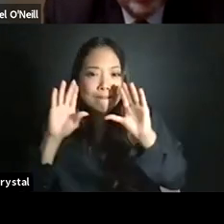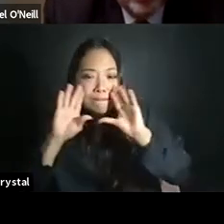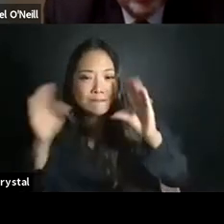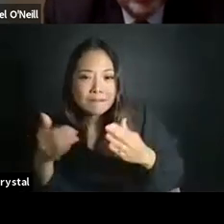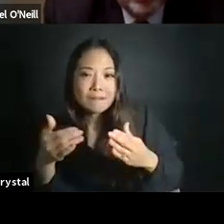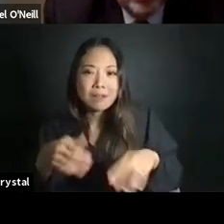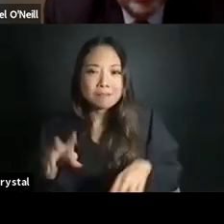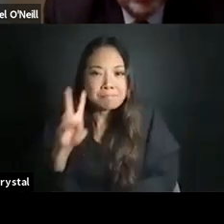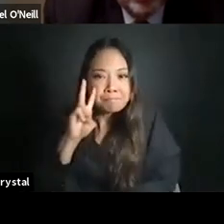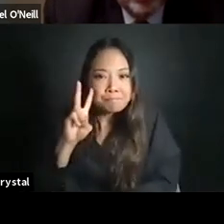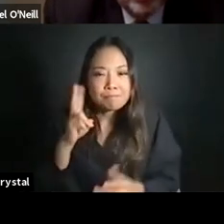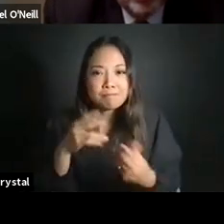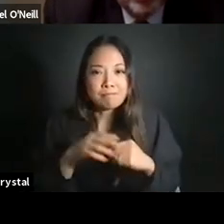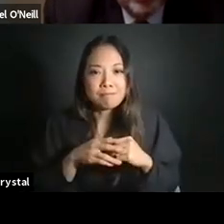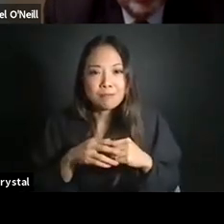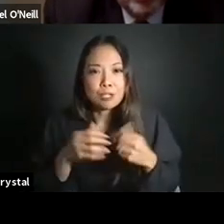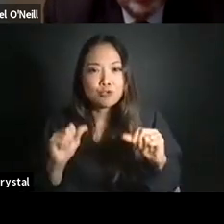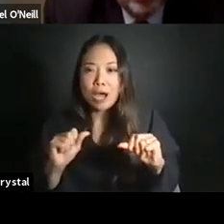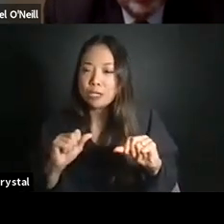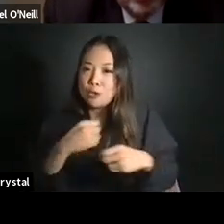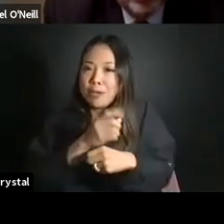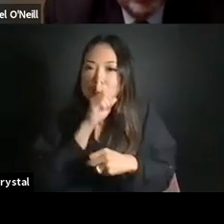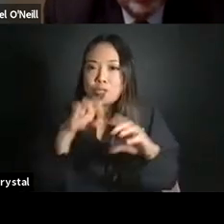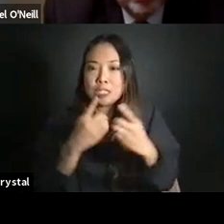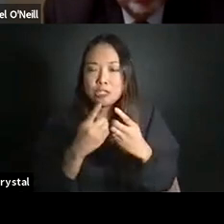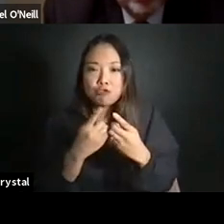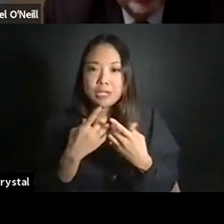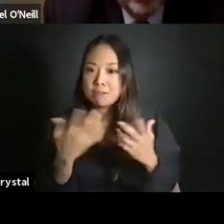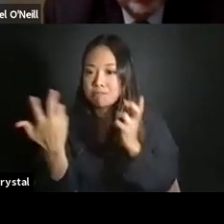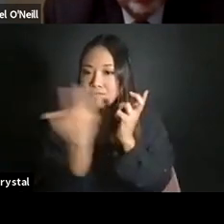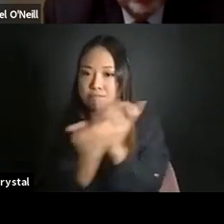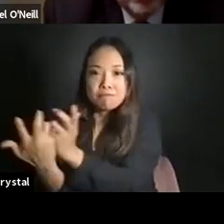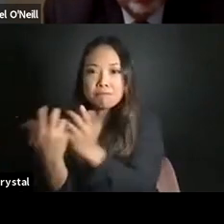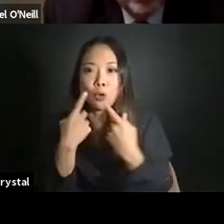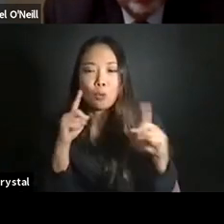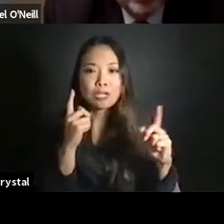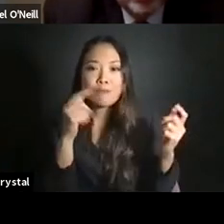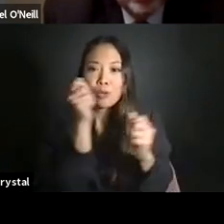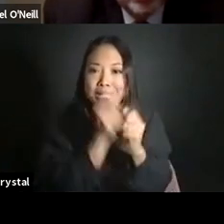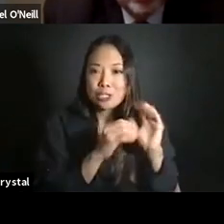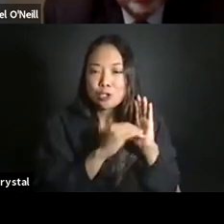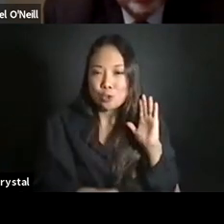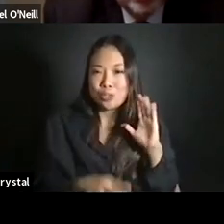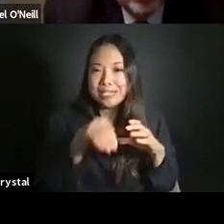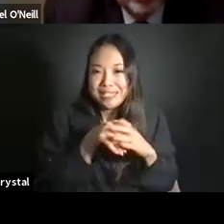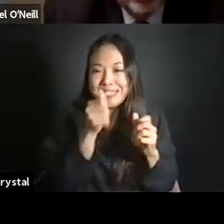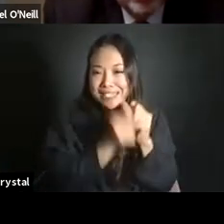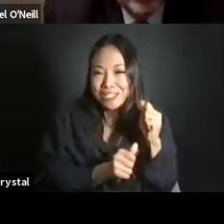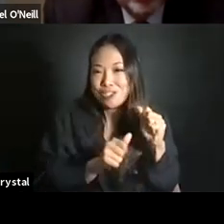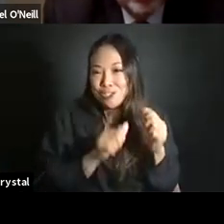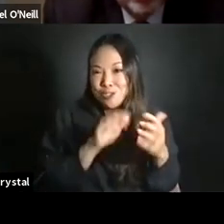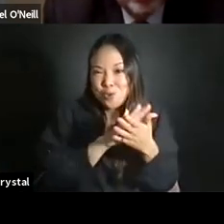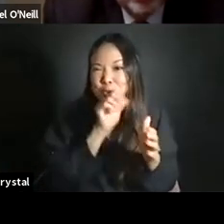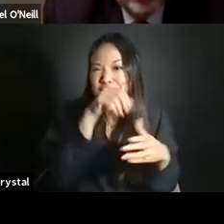to make this district work for every student that we have and um i commend the the new um